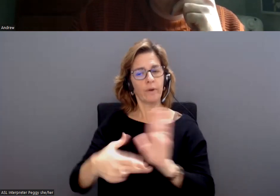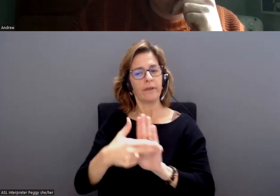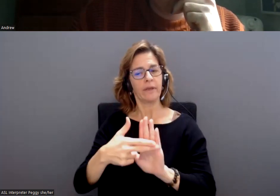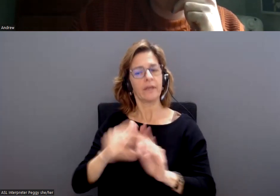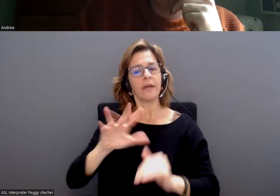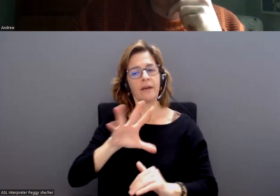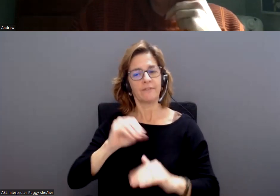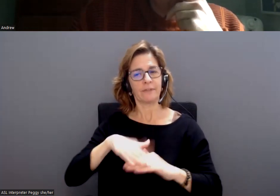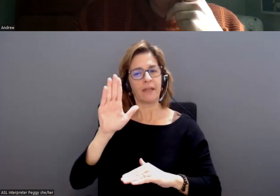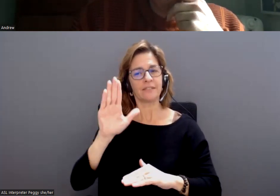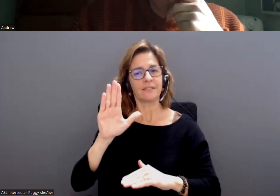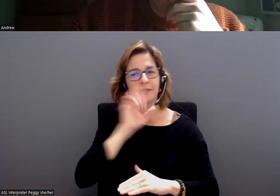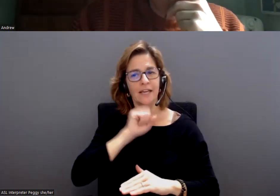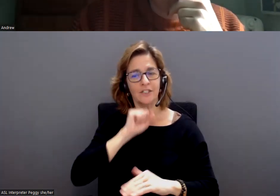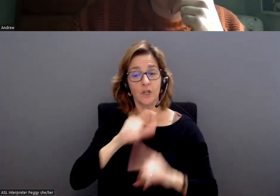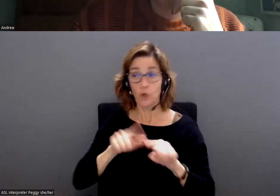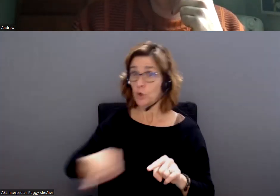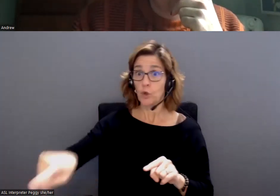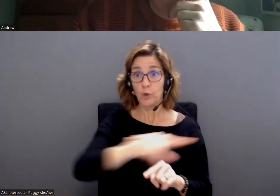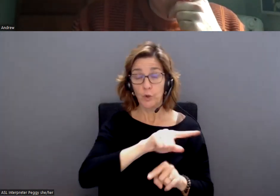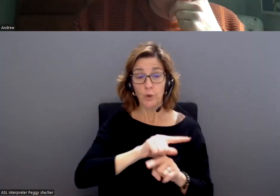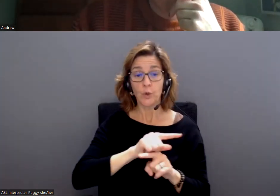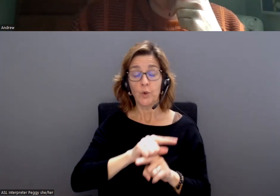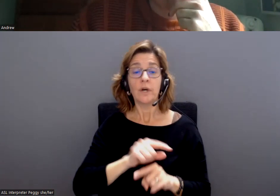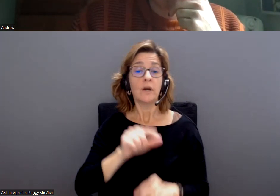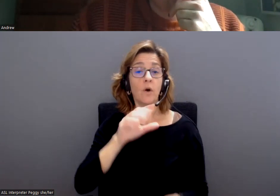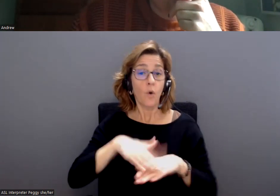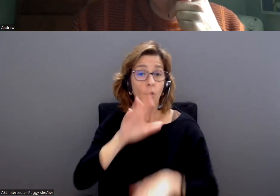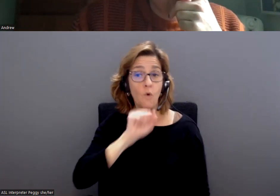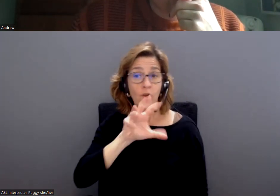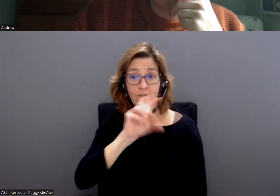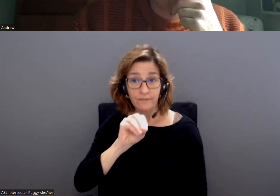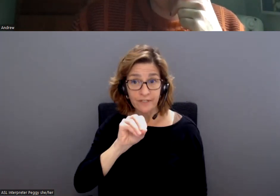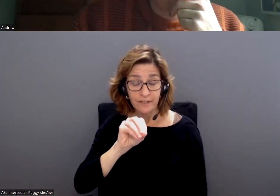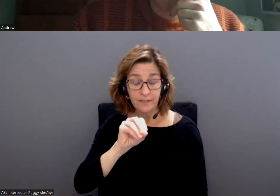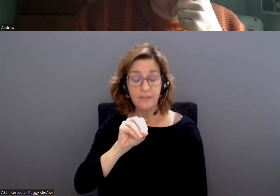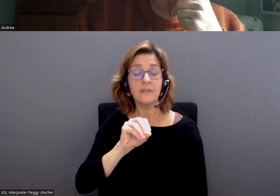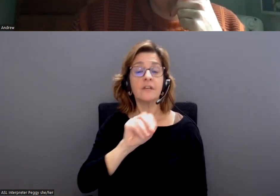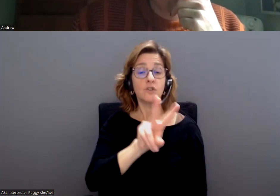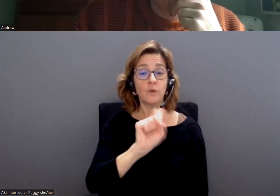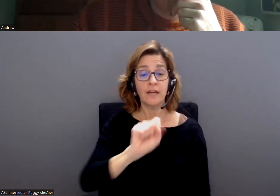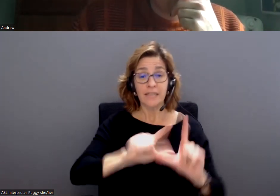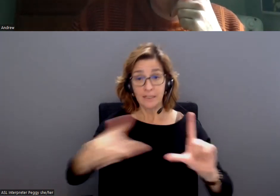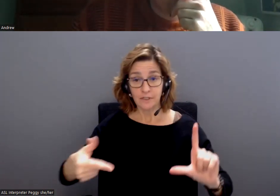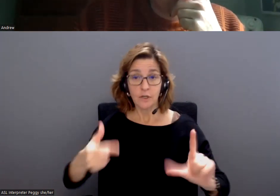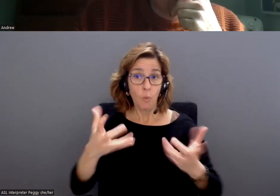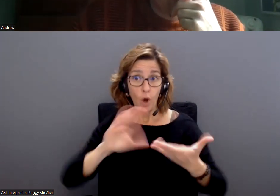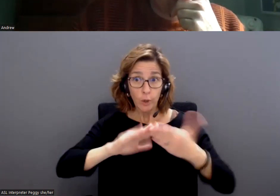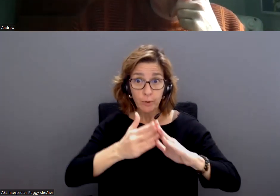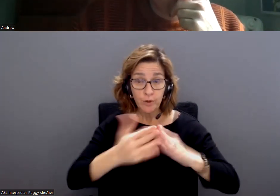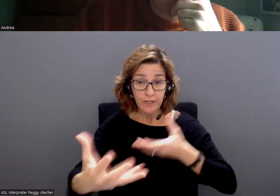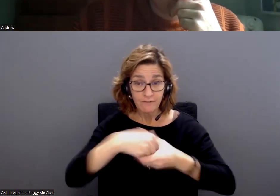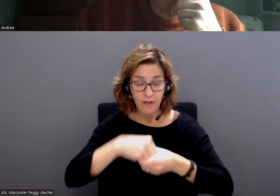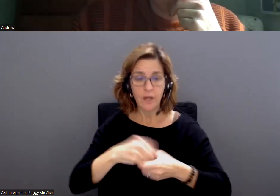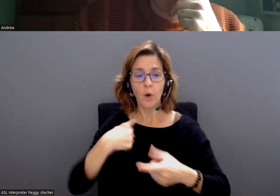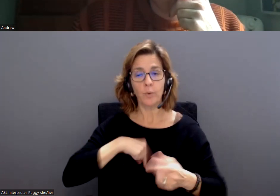with people who are 50 plus, who are 2SLGBTQIA, who are looking for community, we have programs Monday,